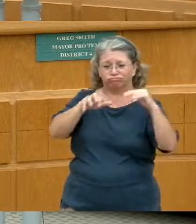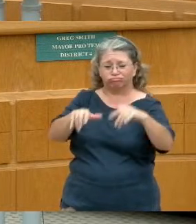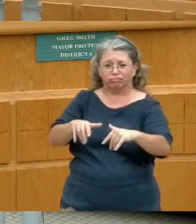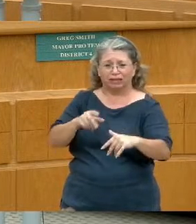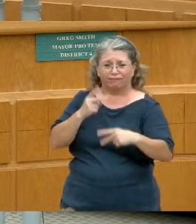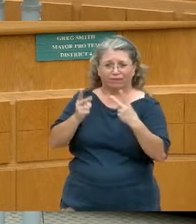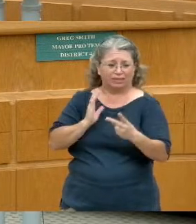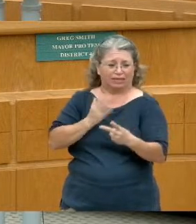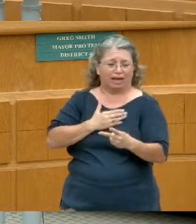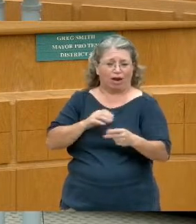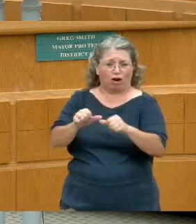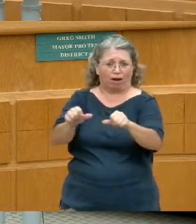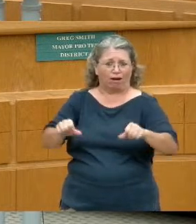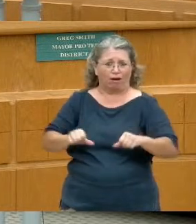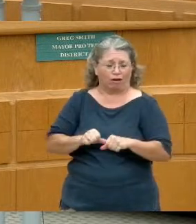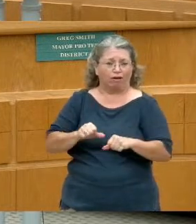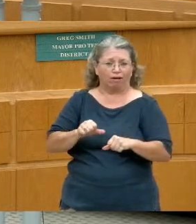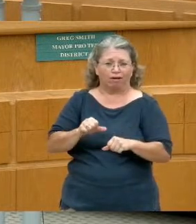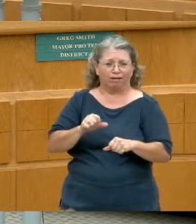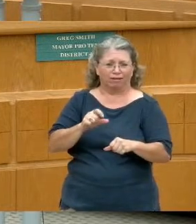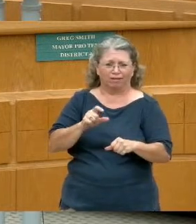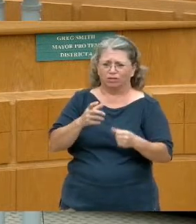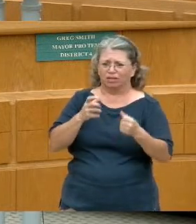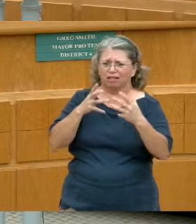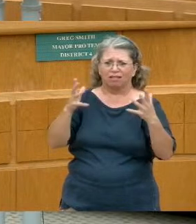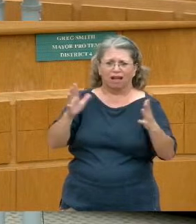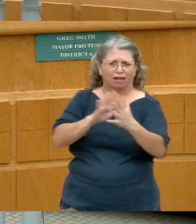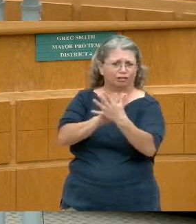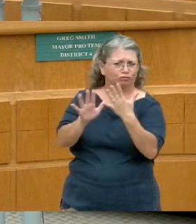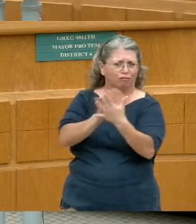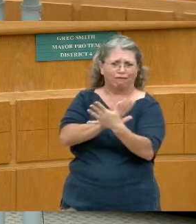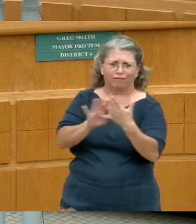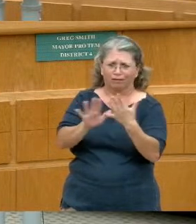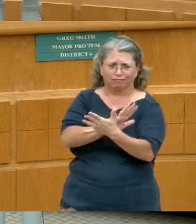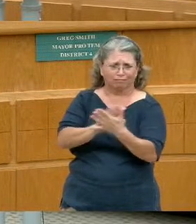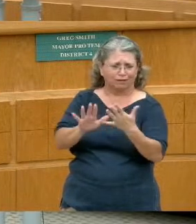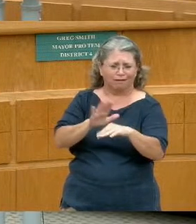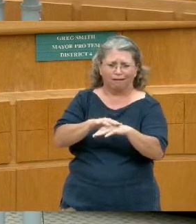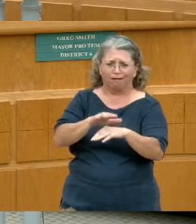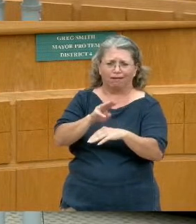way to Ennis-Jocelyn on the SPID.